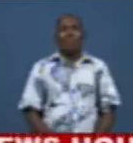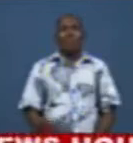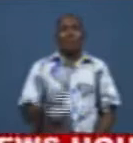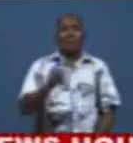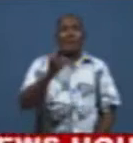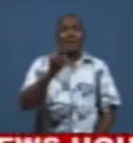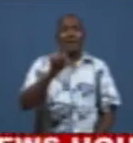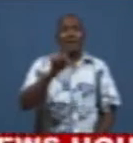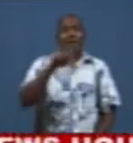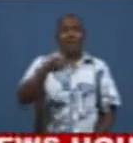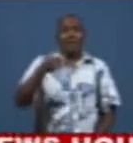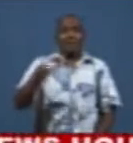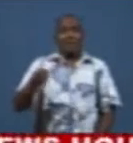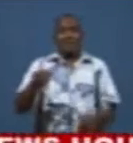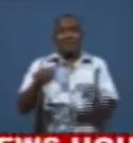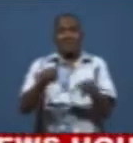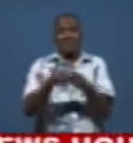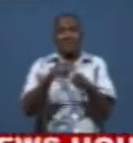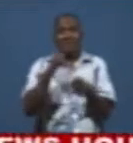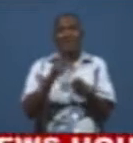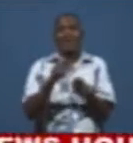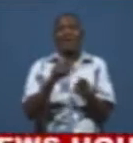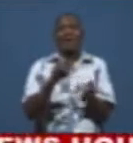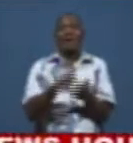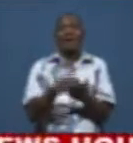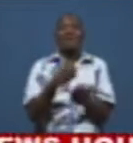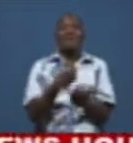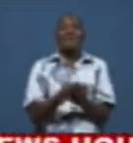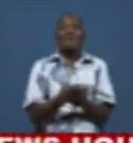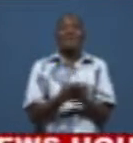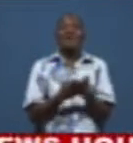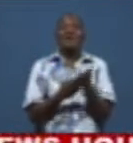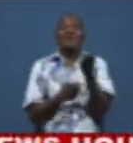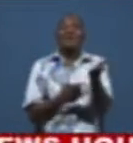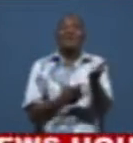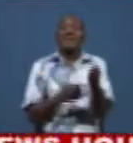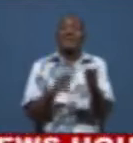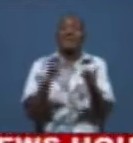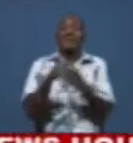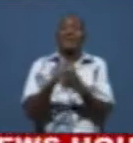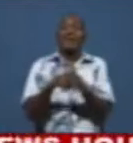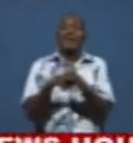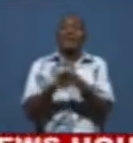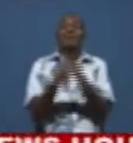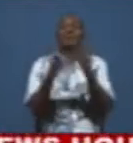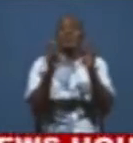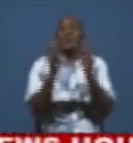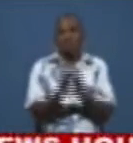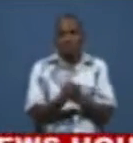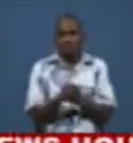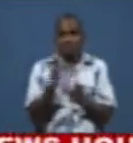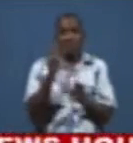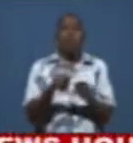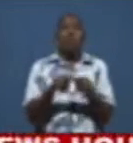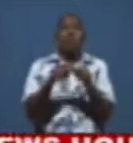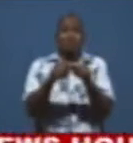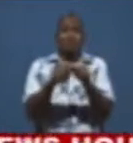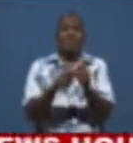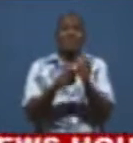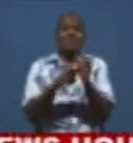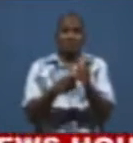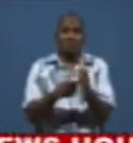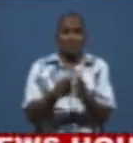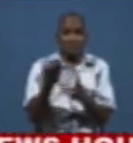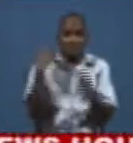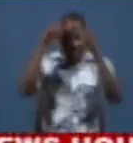The New Patriotic Party, NPP, says evidence adduced in the Airbus bribery scandal in court in the UK indicates that